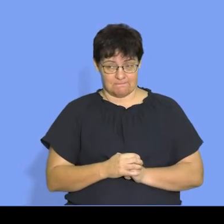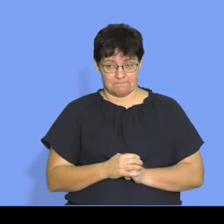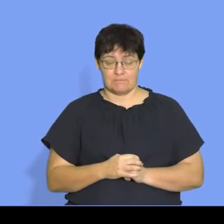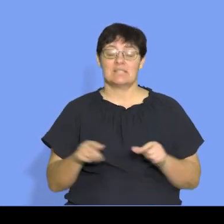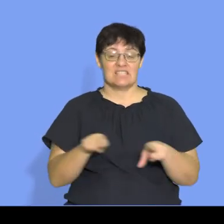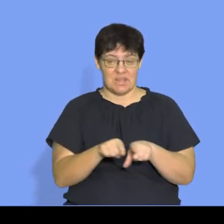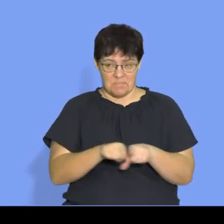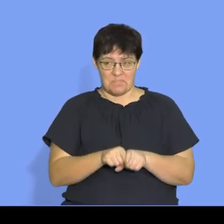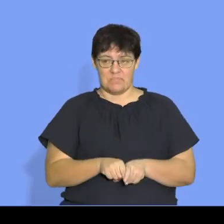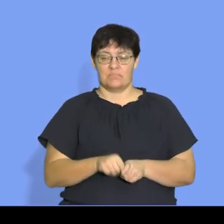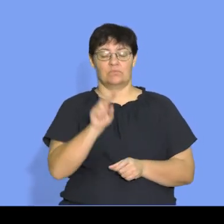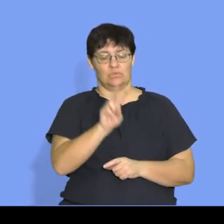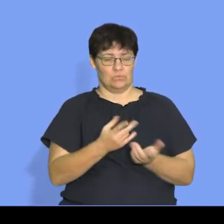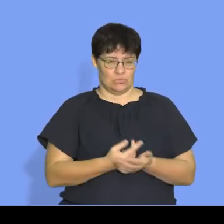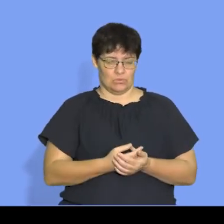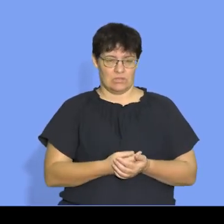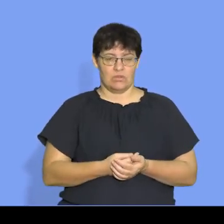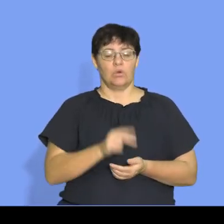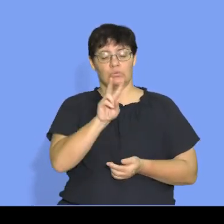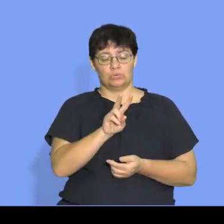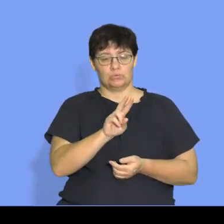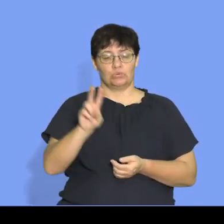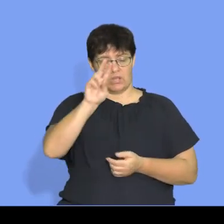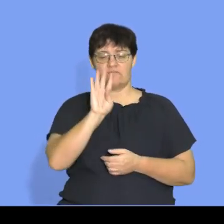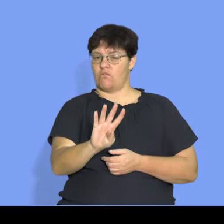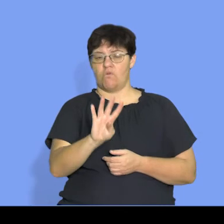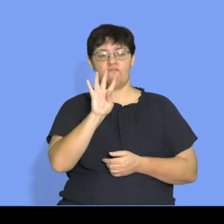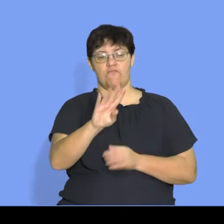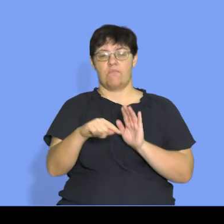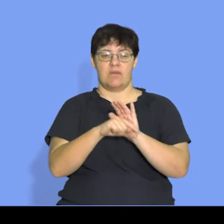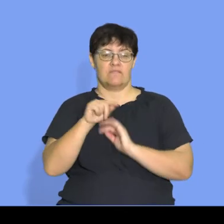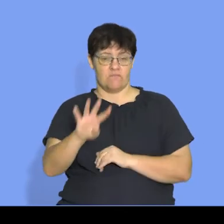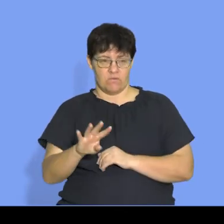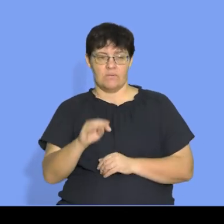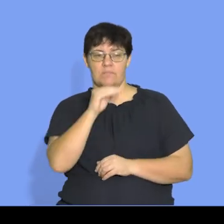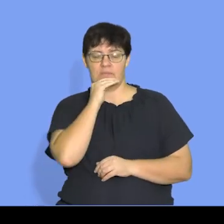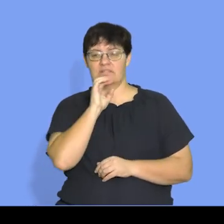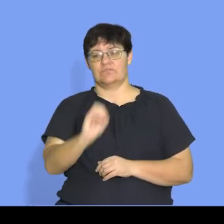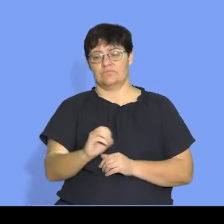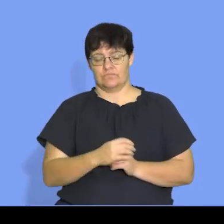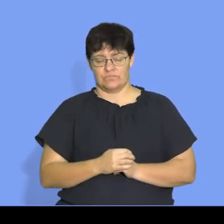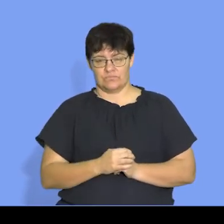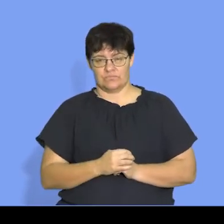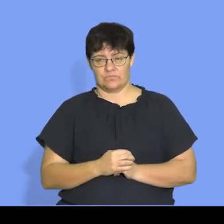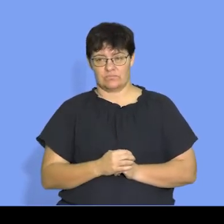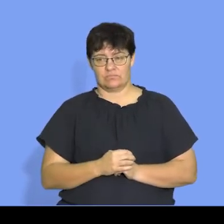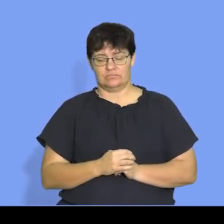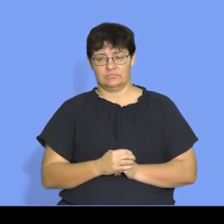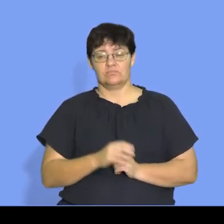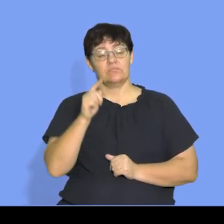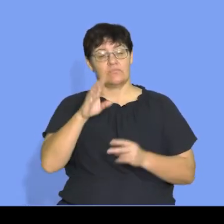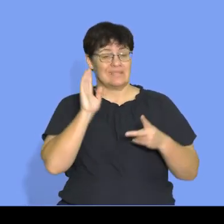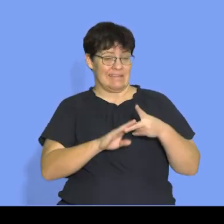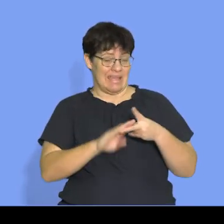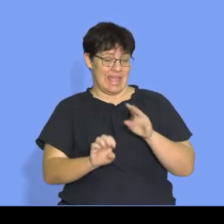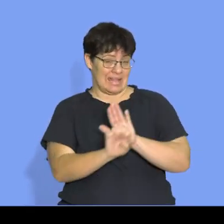with the positive 2. 2 squared is 4. You subtract a 4, it gives you a 0. Now, with the second